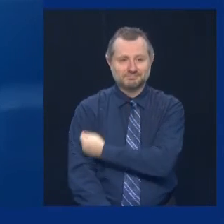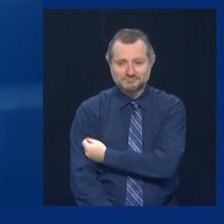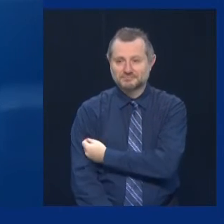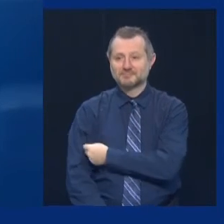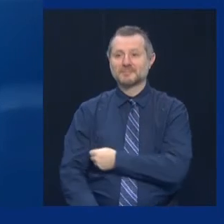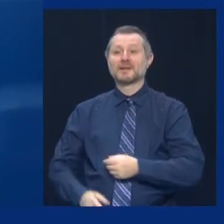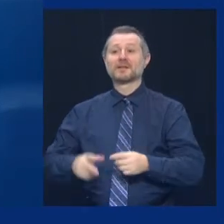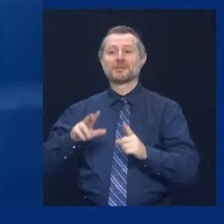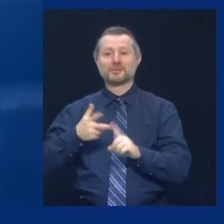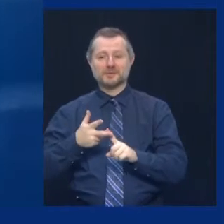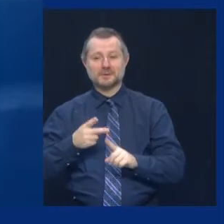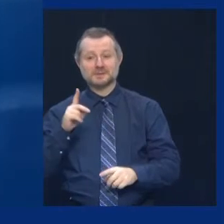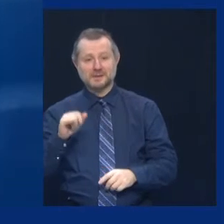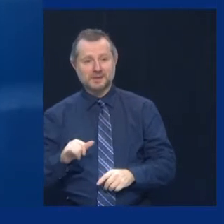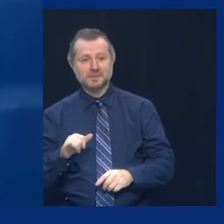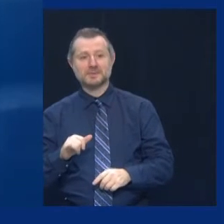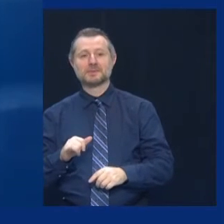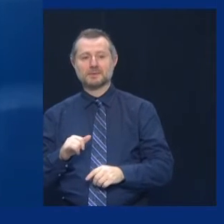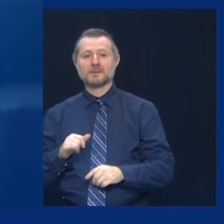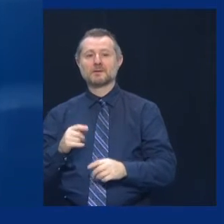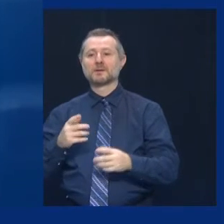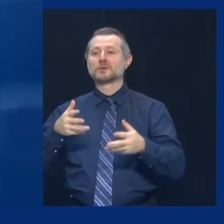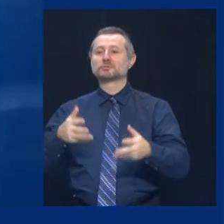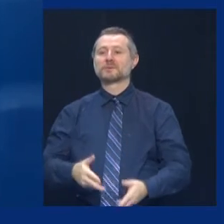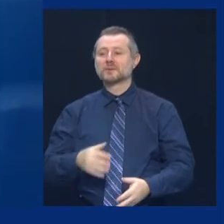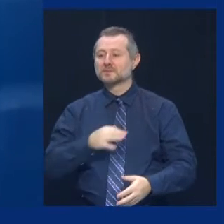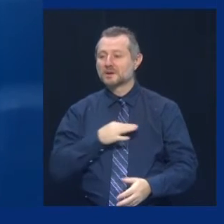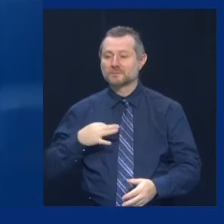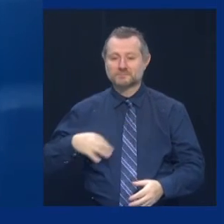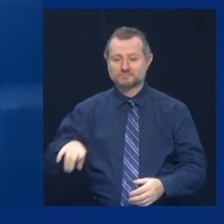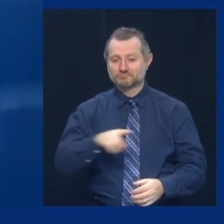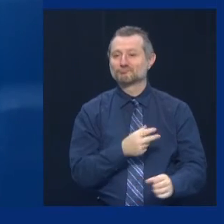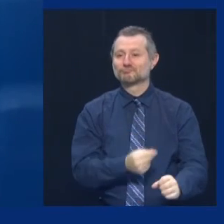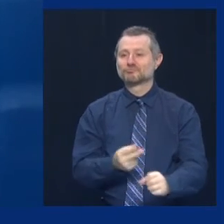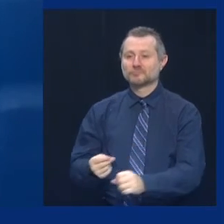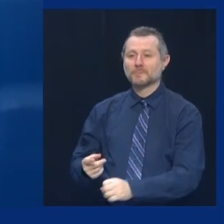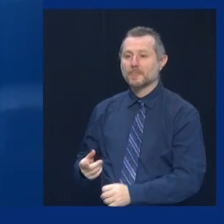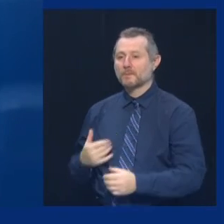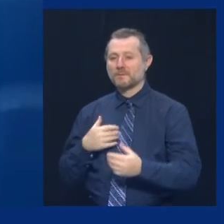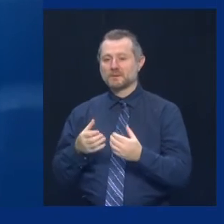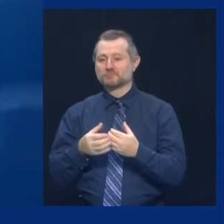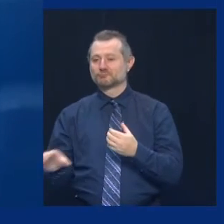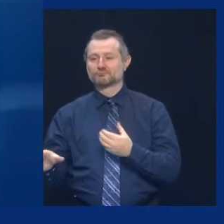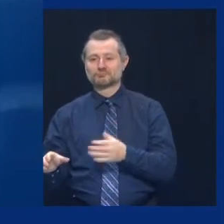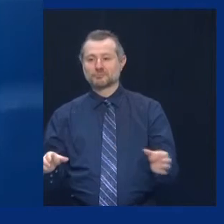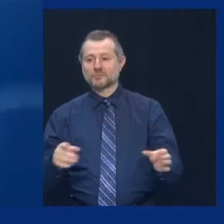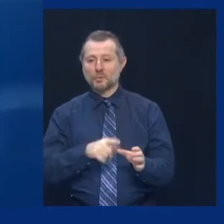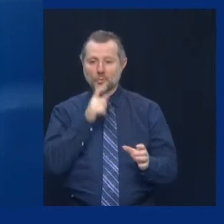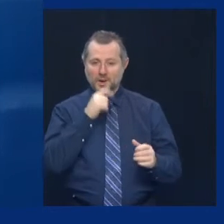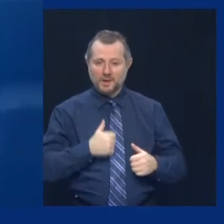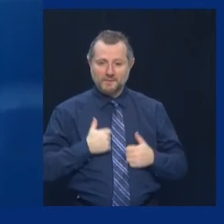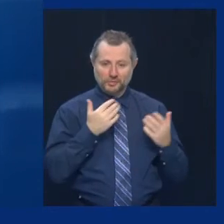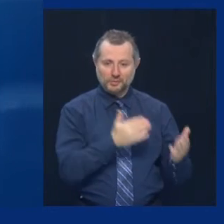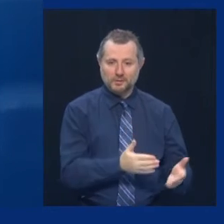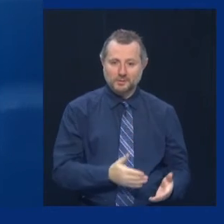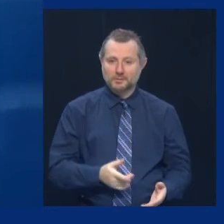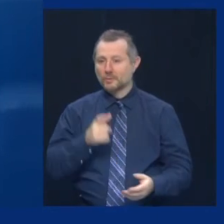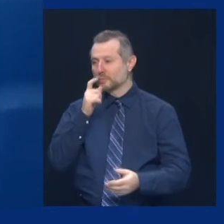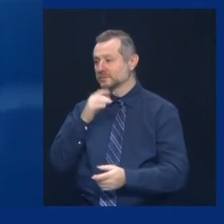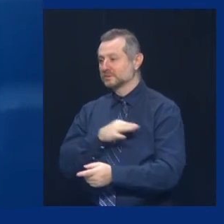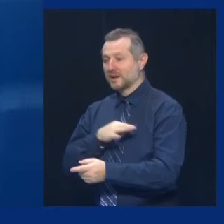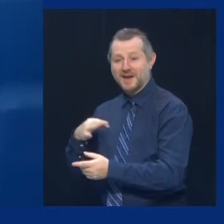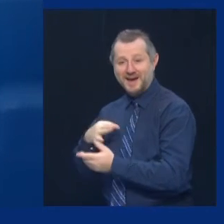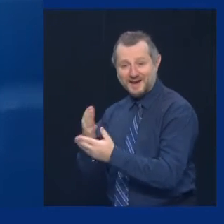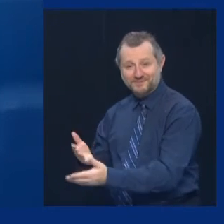basically break up the residents and staff in 3 groups, and they do it over 3 days. Total program is